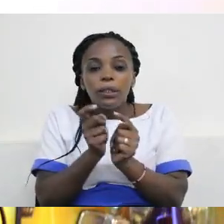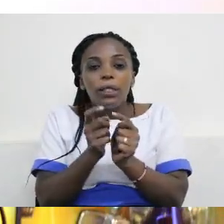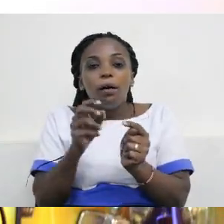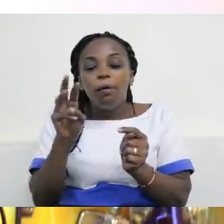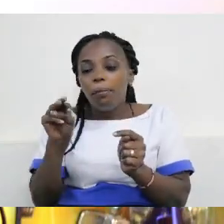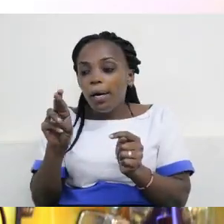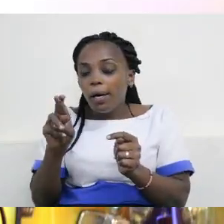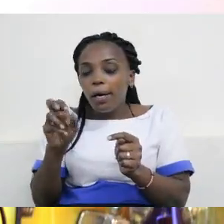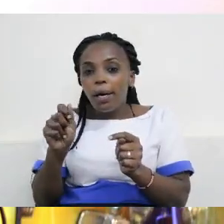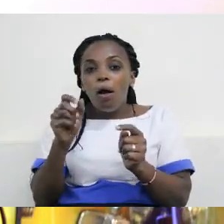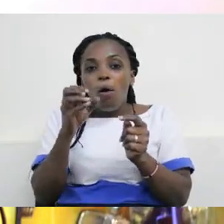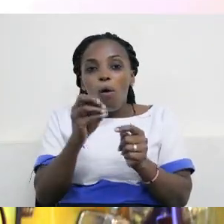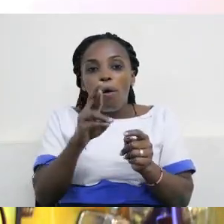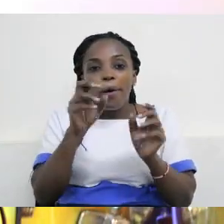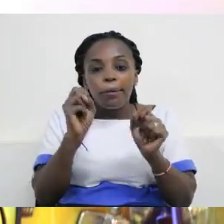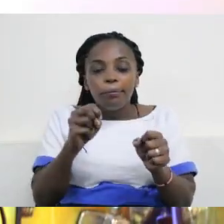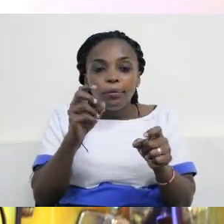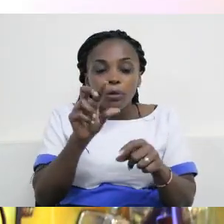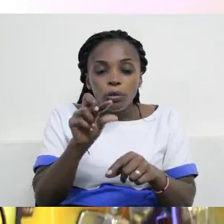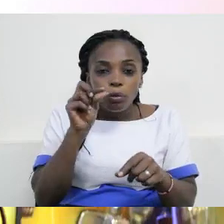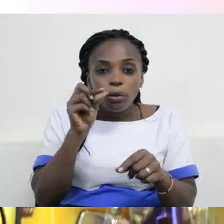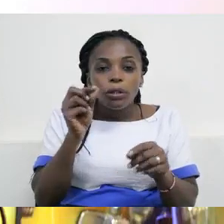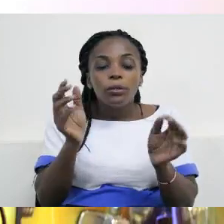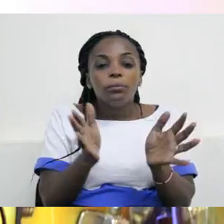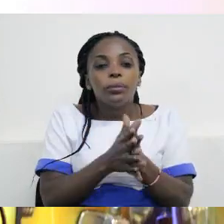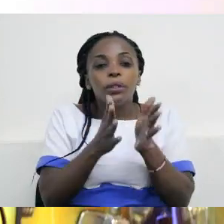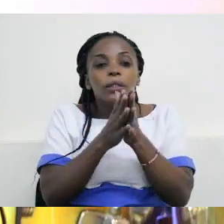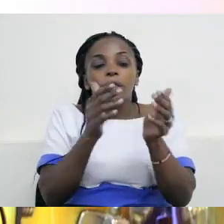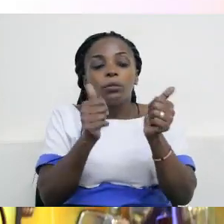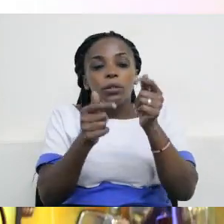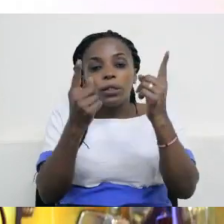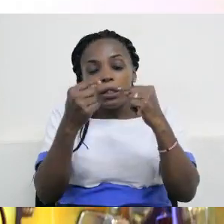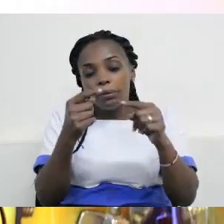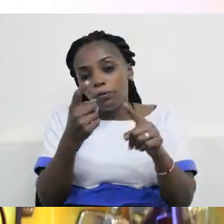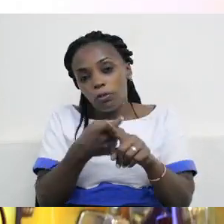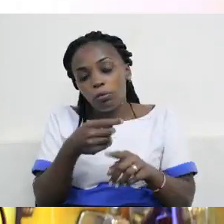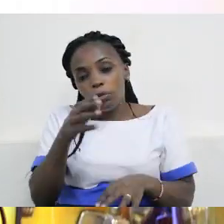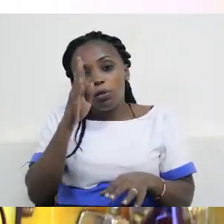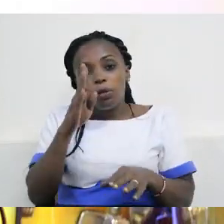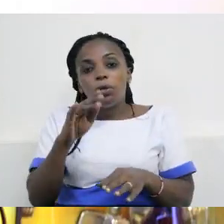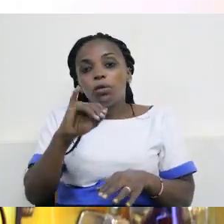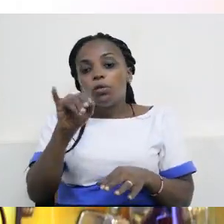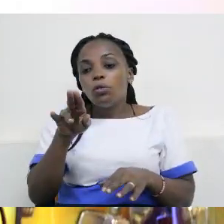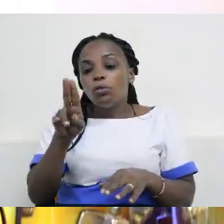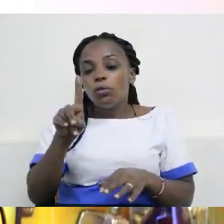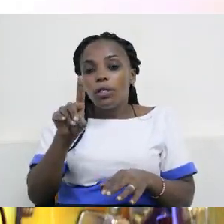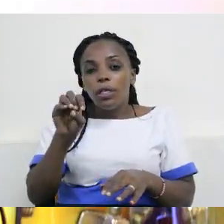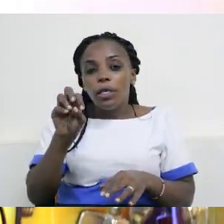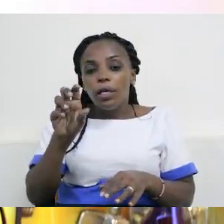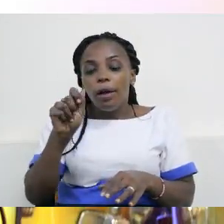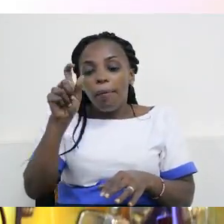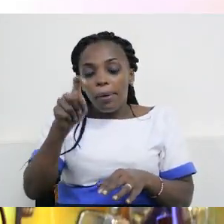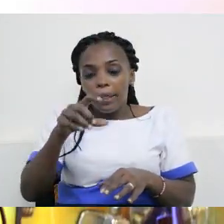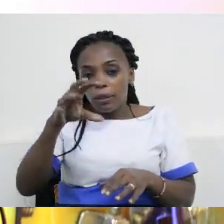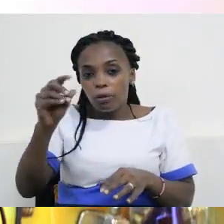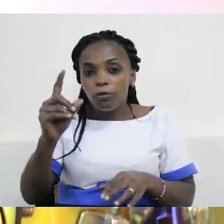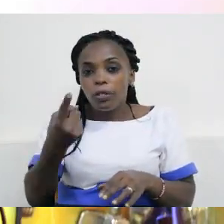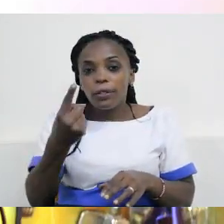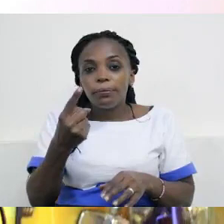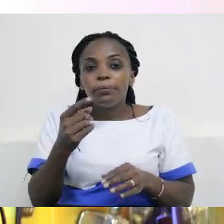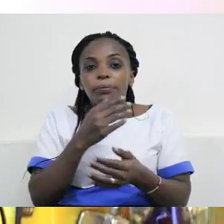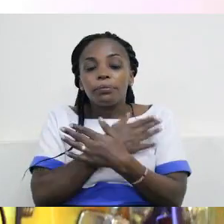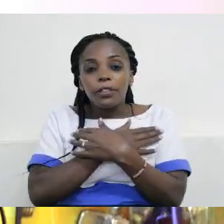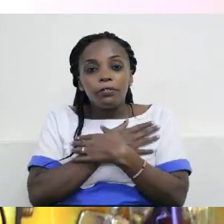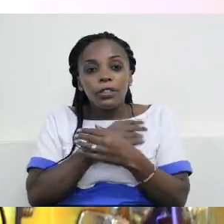Mara, or will you choose the praise that comes from God? Judah must go first. Friends, the